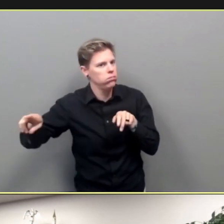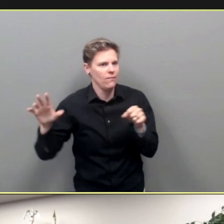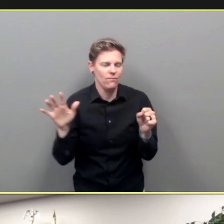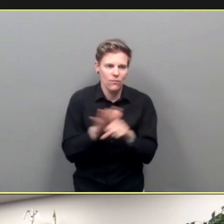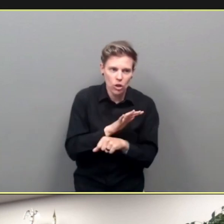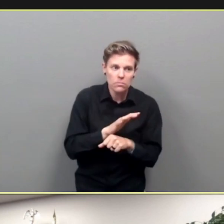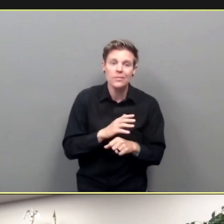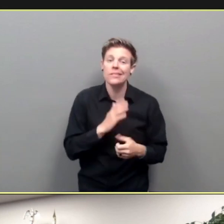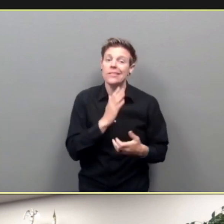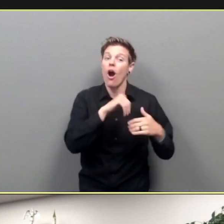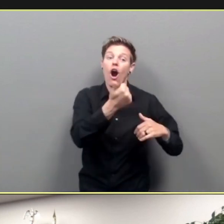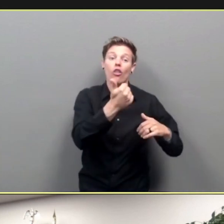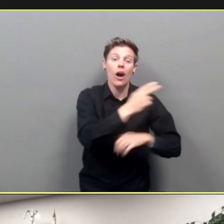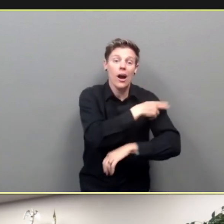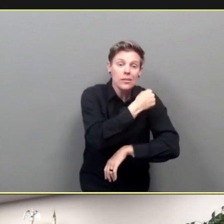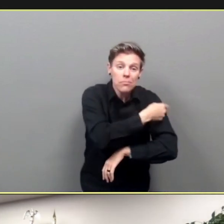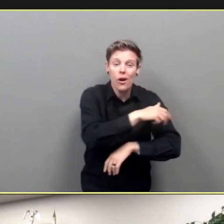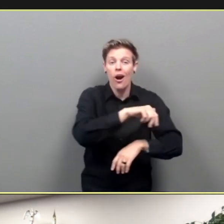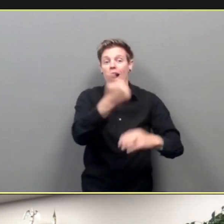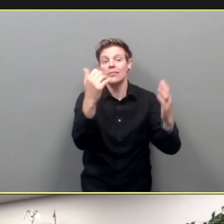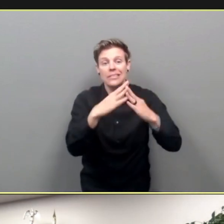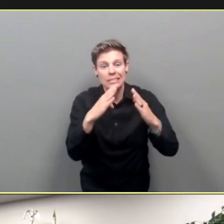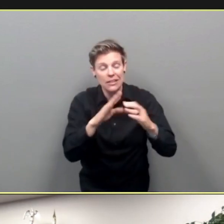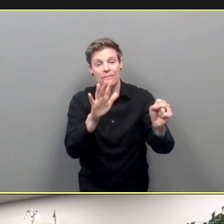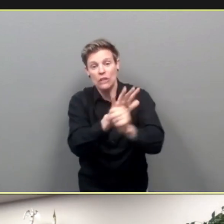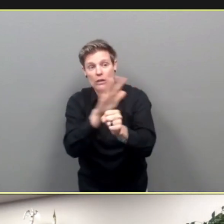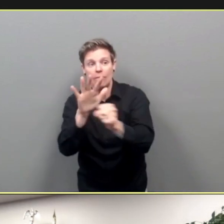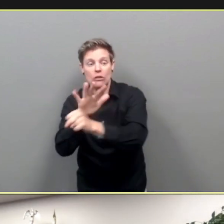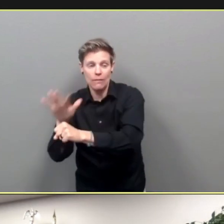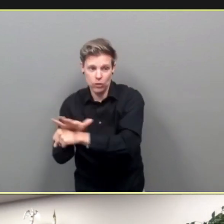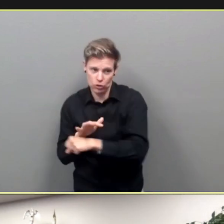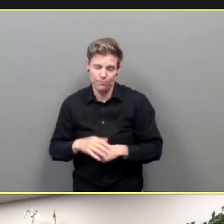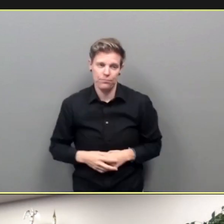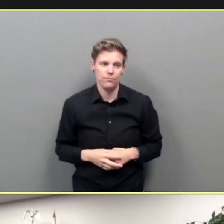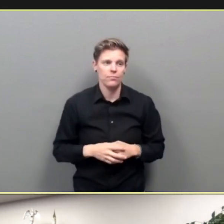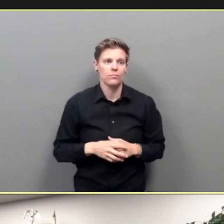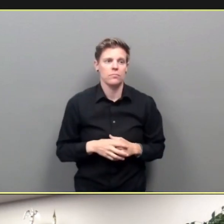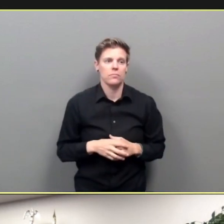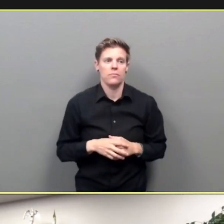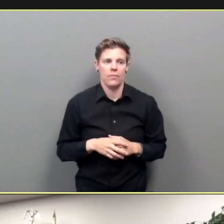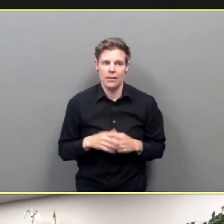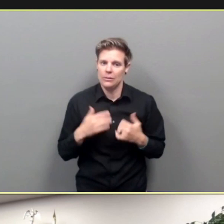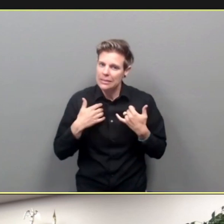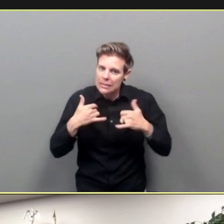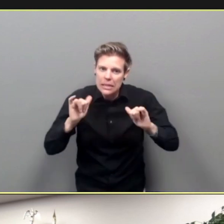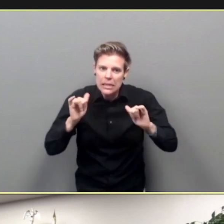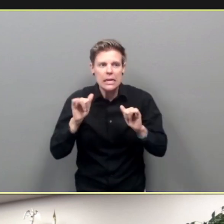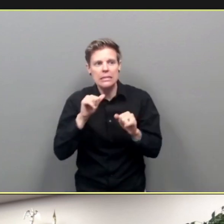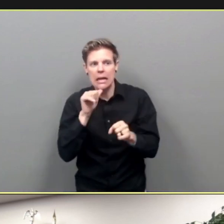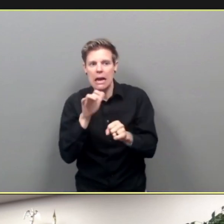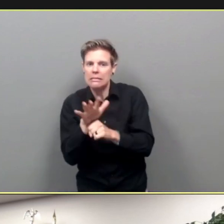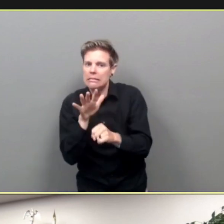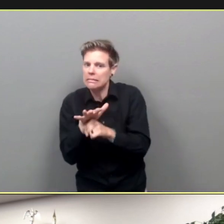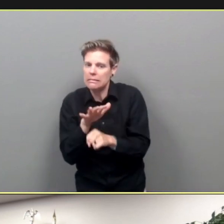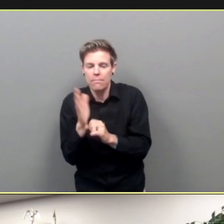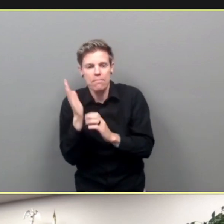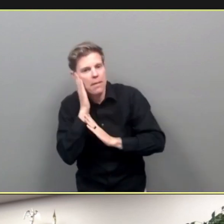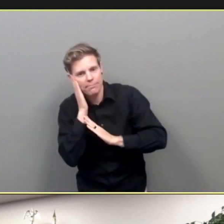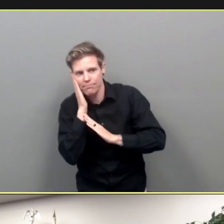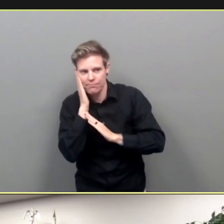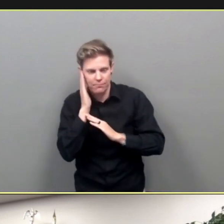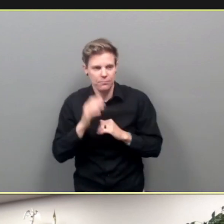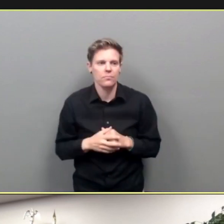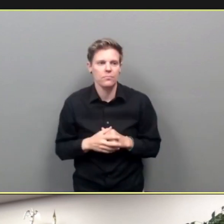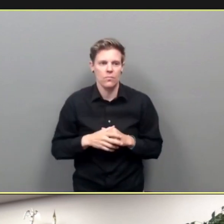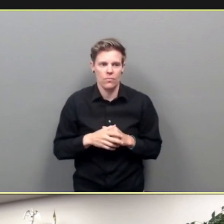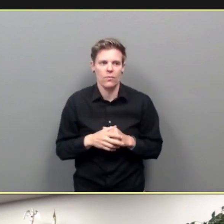started, it wasn't unusual for University of New Mexico, Presbyterian levels, ICUs to be 100% full. So this is like normal